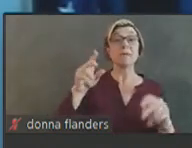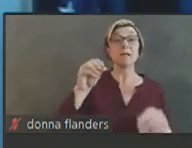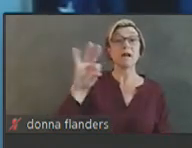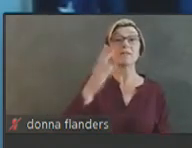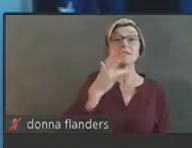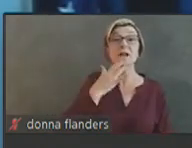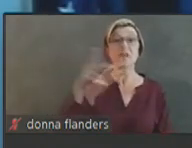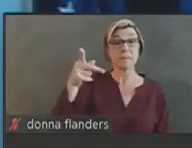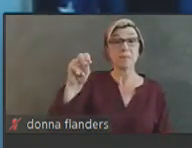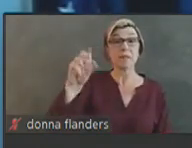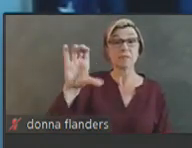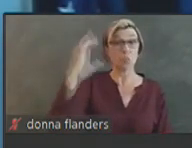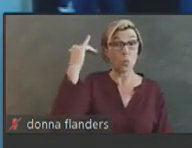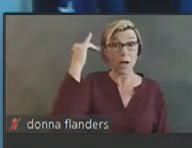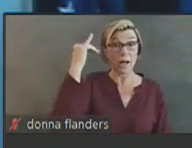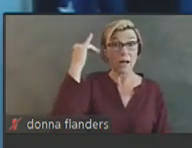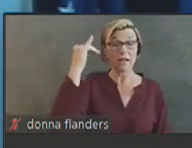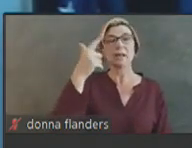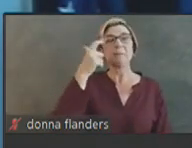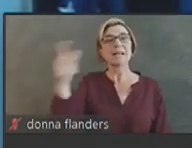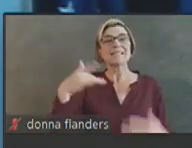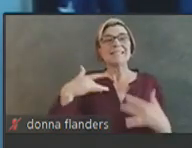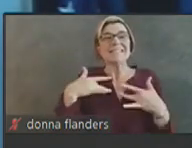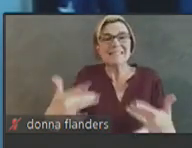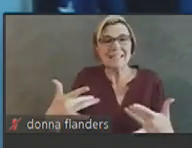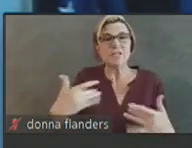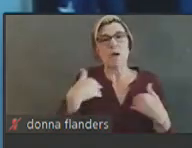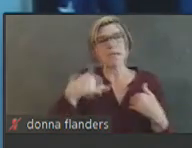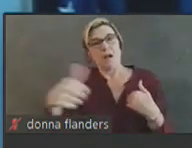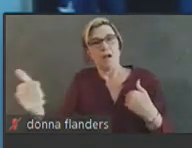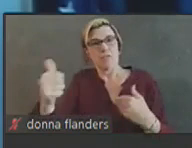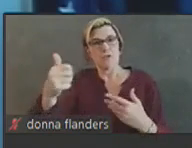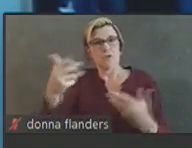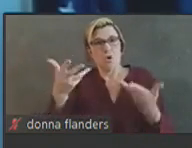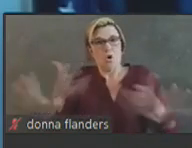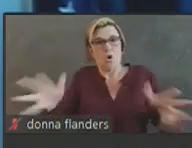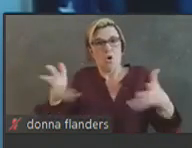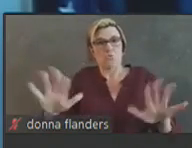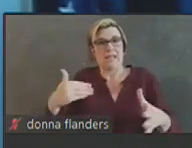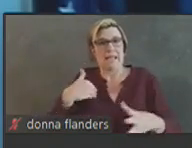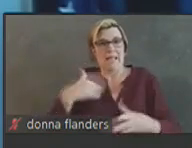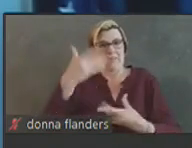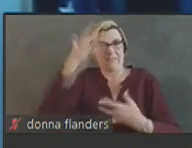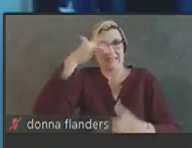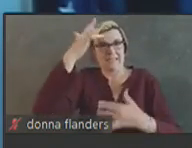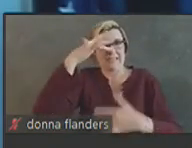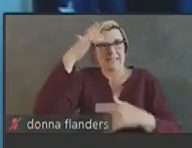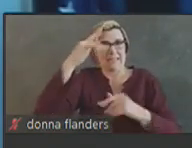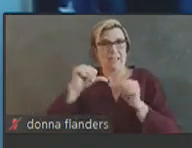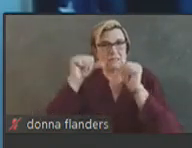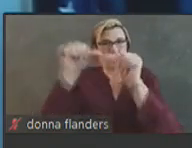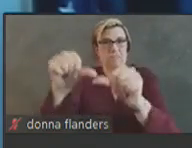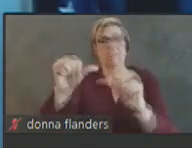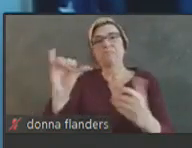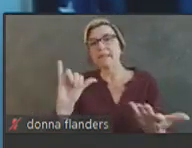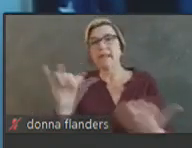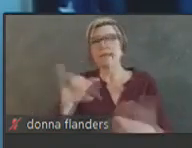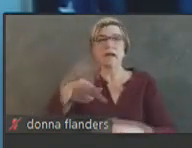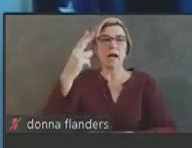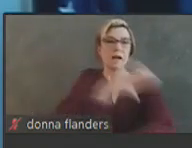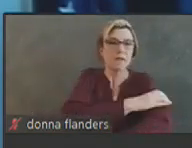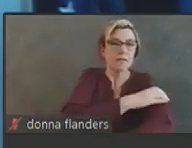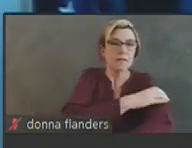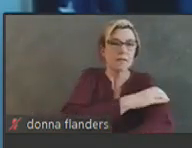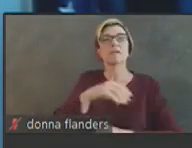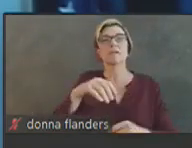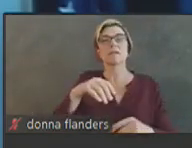hypertension, those issues. So what we must do is reduce the incidences of those